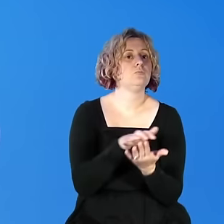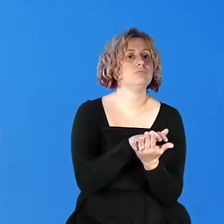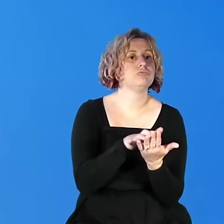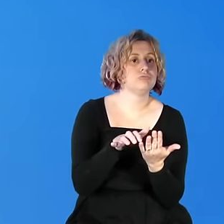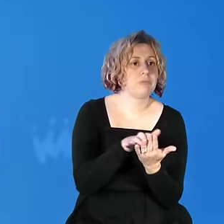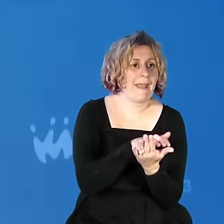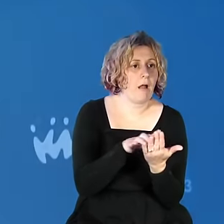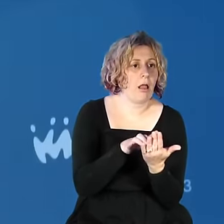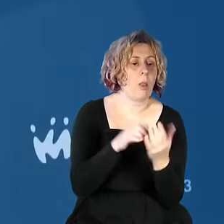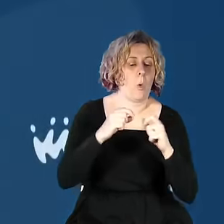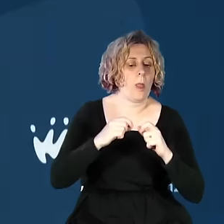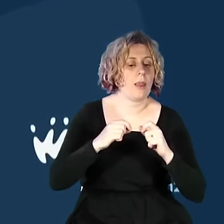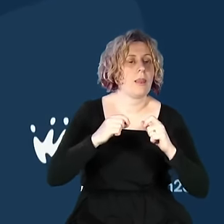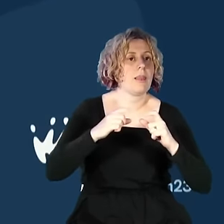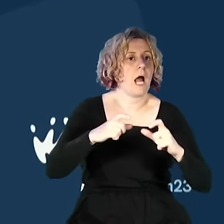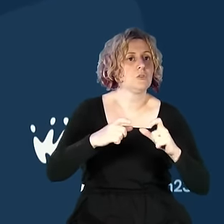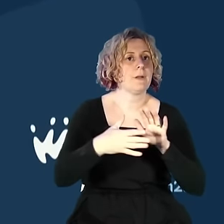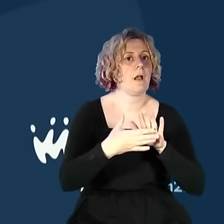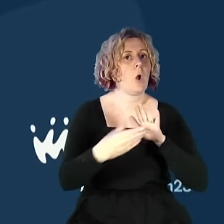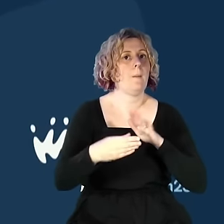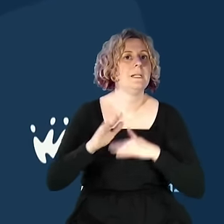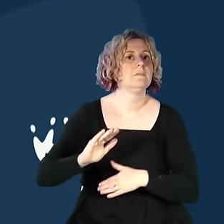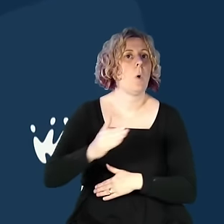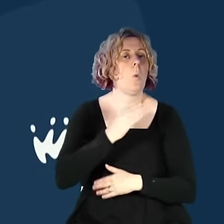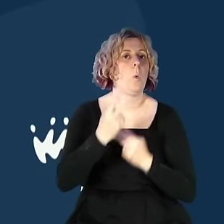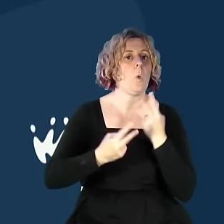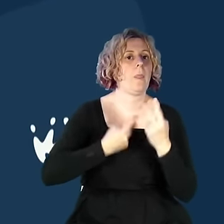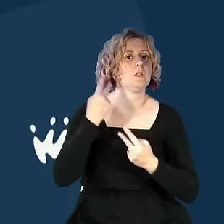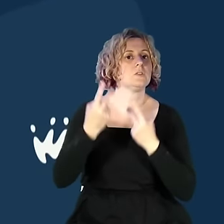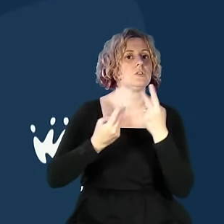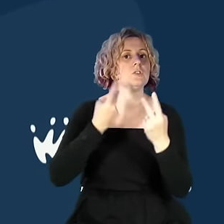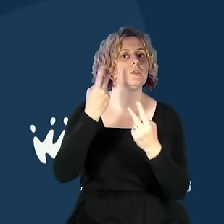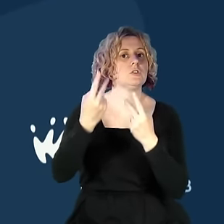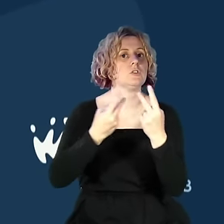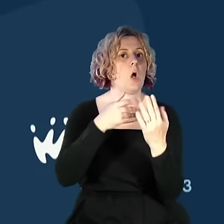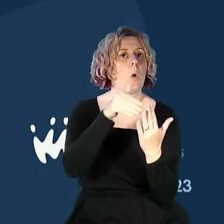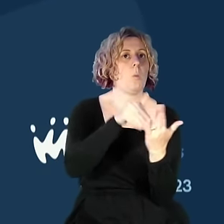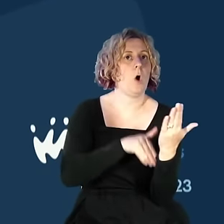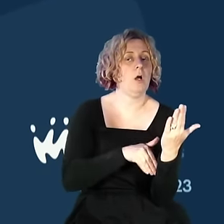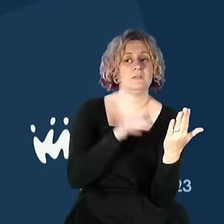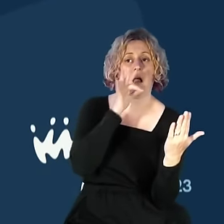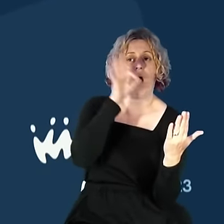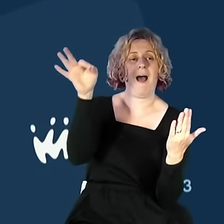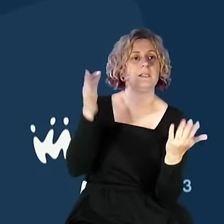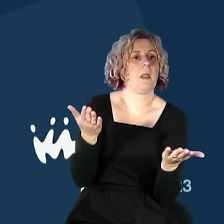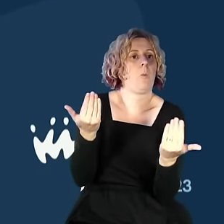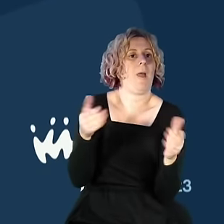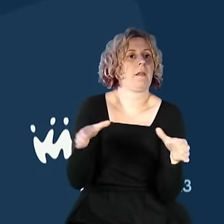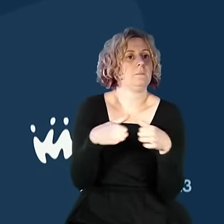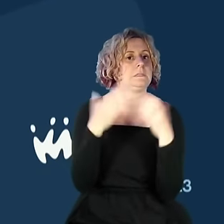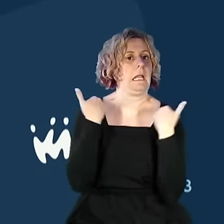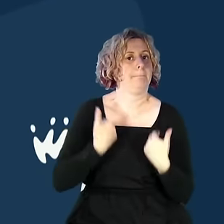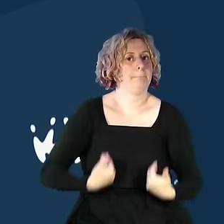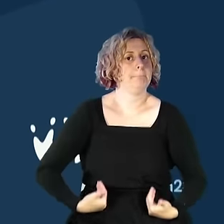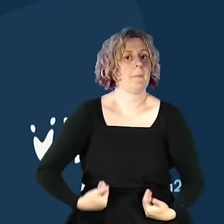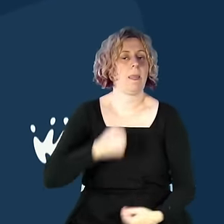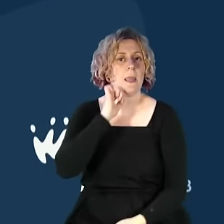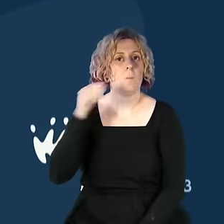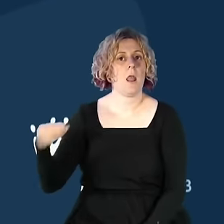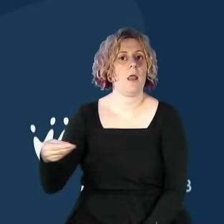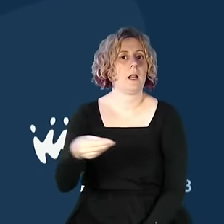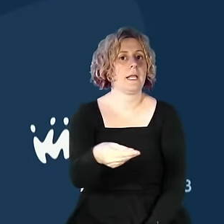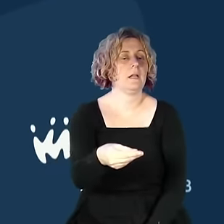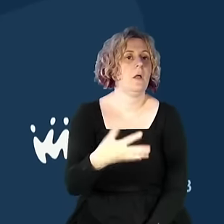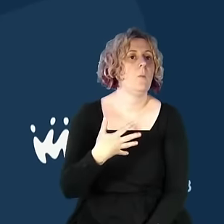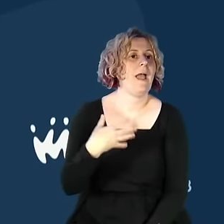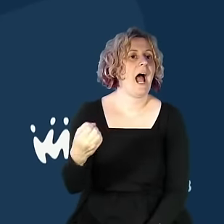and large print copies of all the song words. If you would like that, that would be helpful for you. Just ask one of the welcome team. They can bring that along. And we have